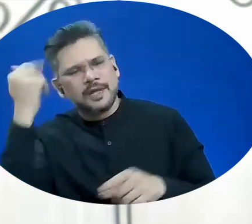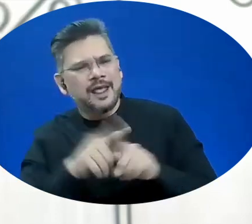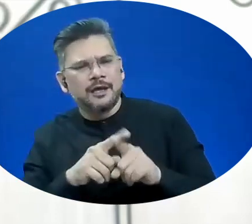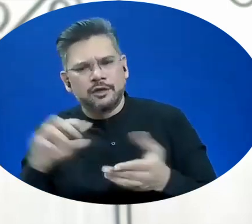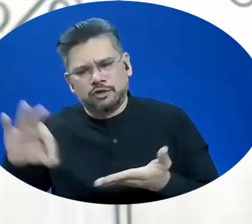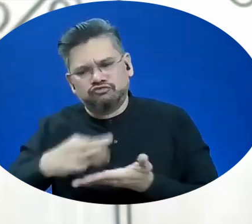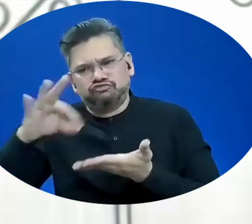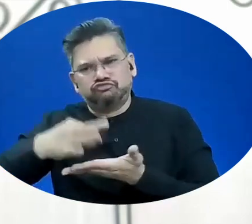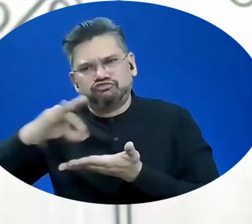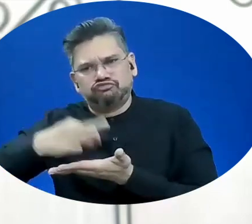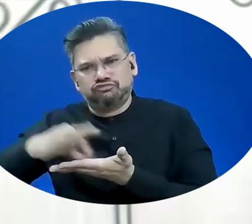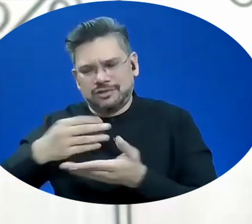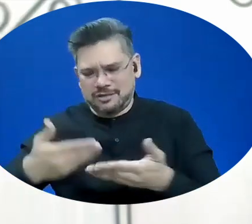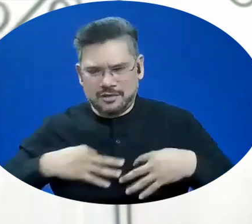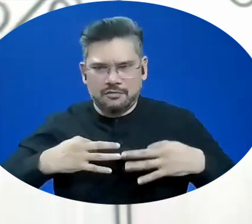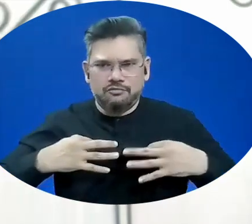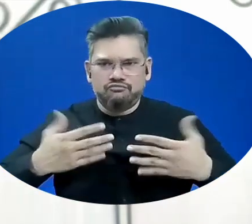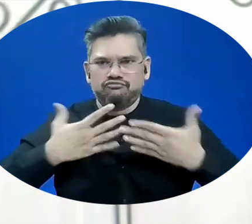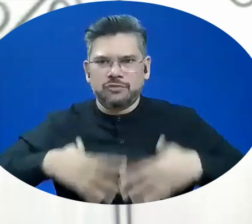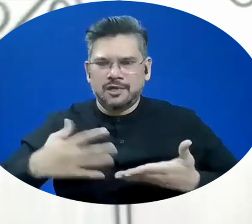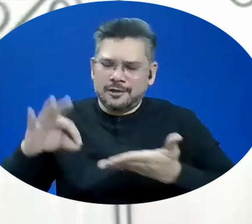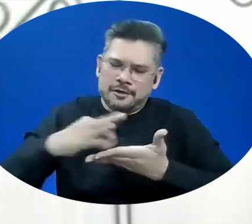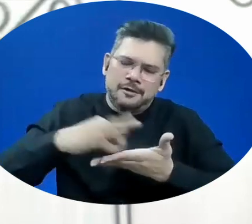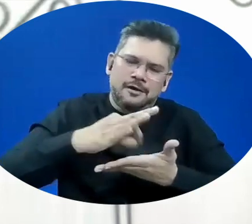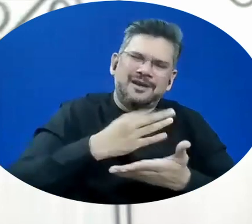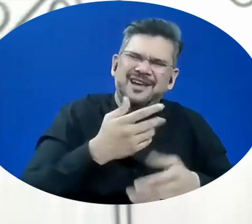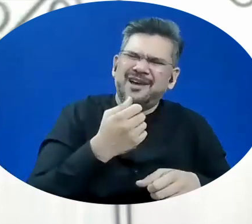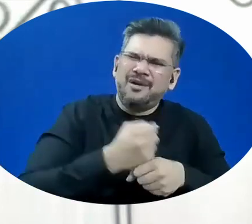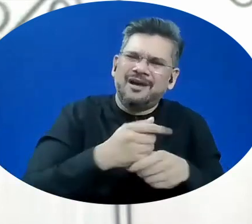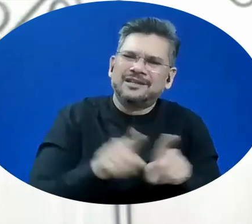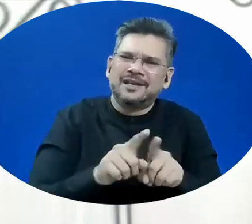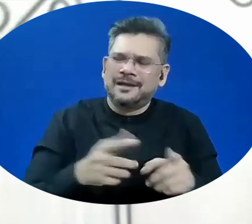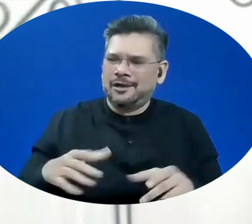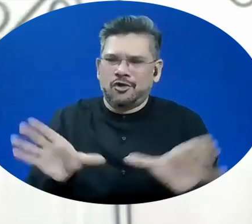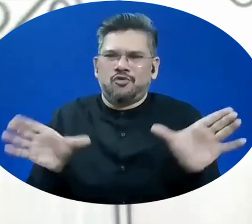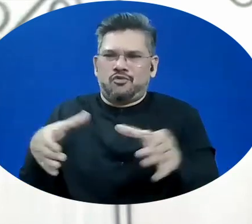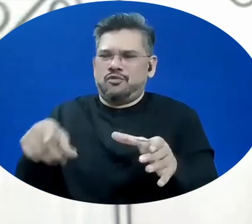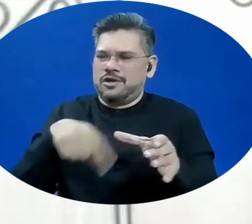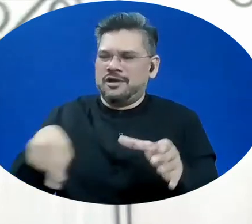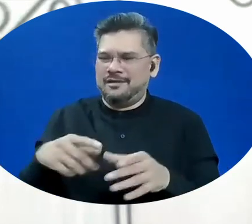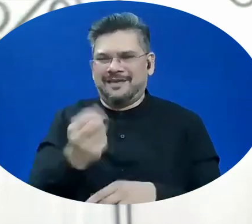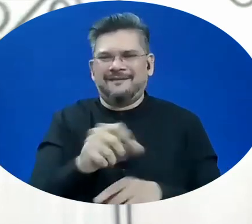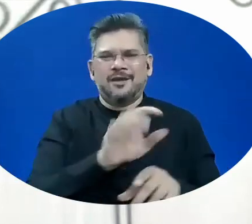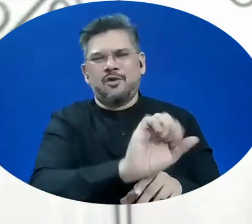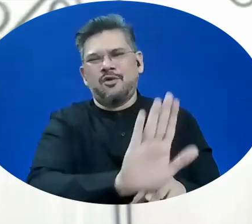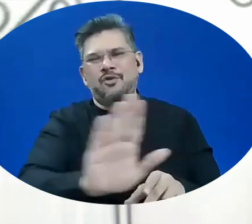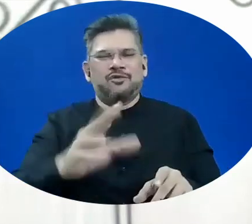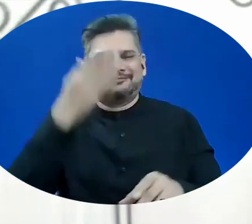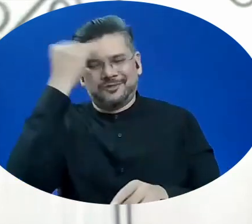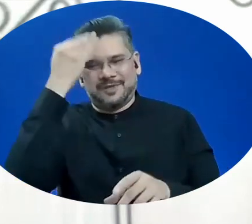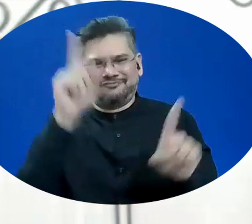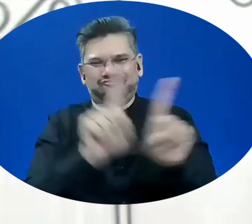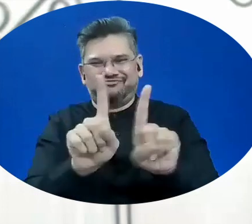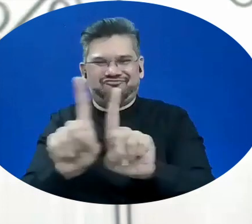to cultural, where people get together, and everyone in the group had a loved one who had dementia. And